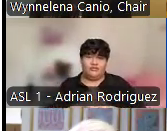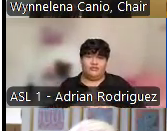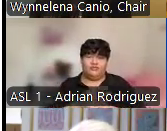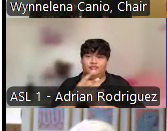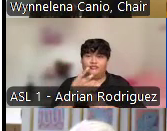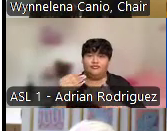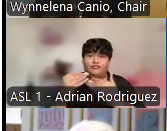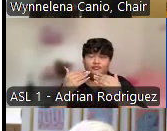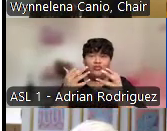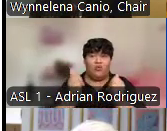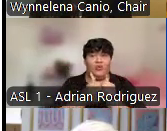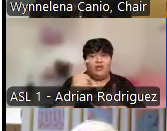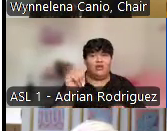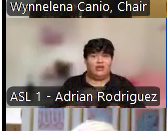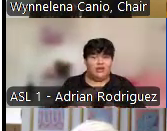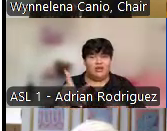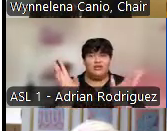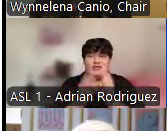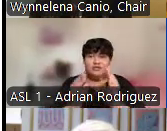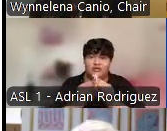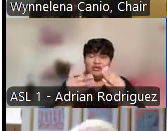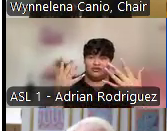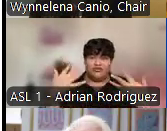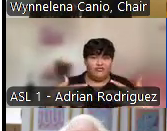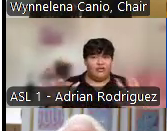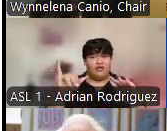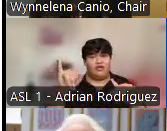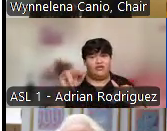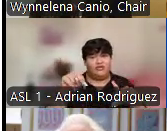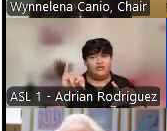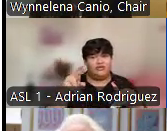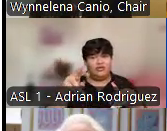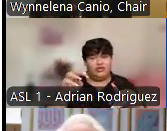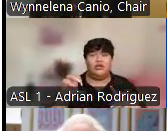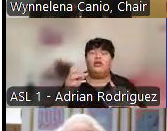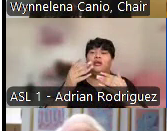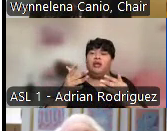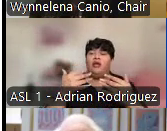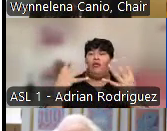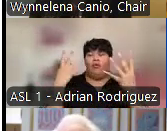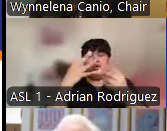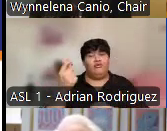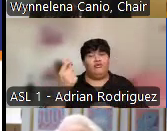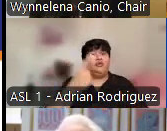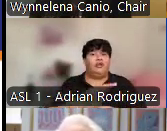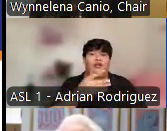And with that, this meeting is adjourned. Have a wonderful rest of your